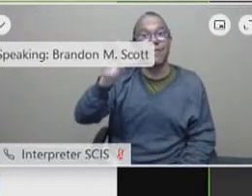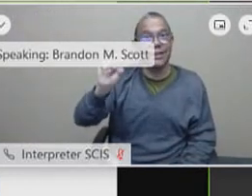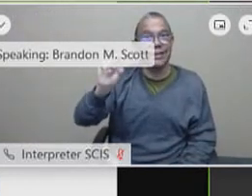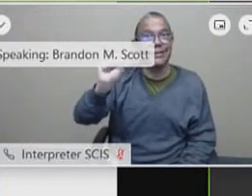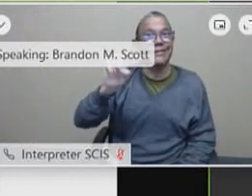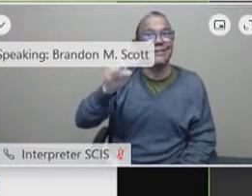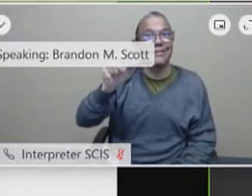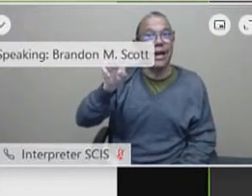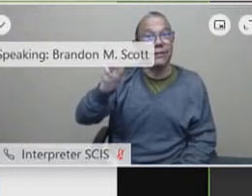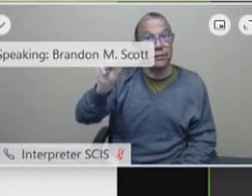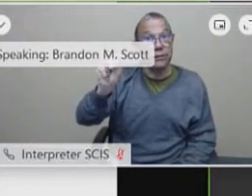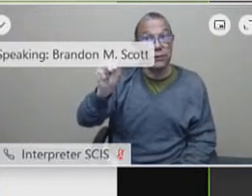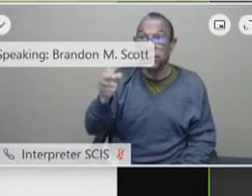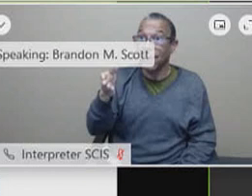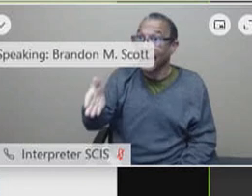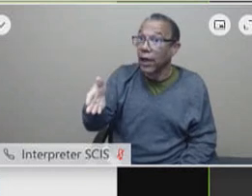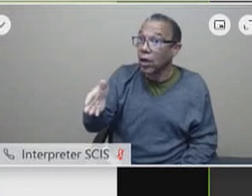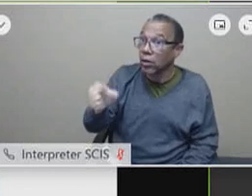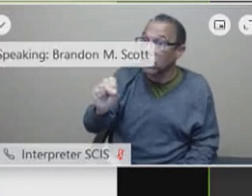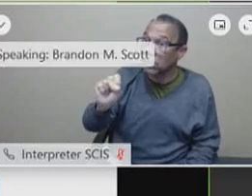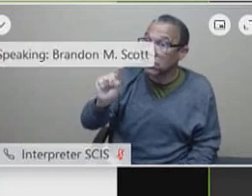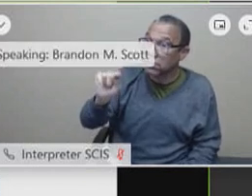there?